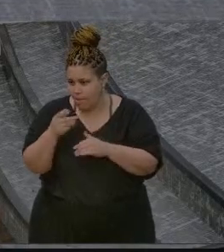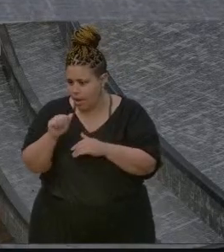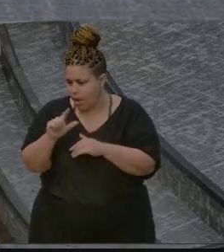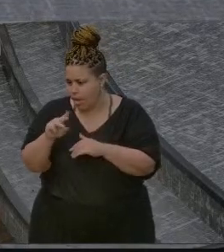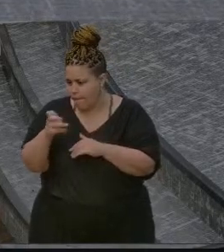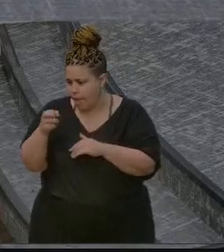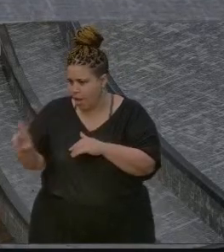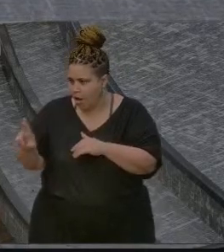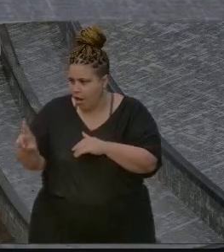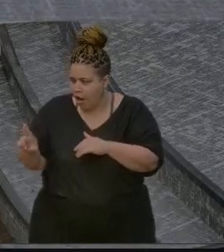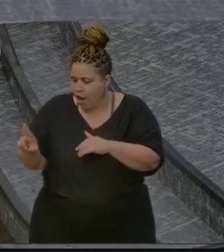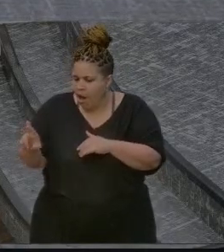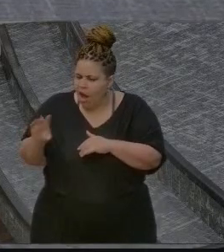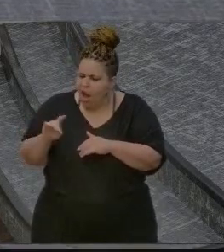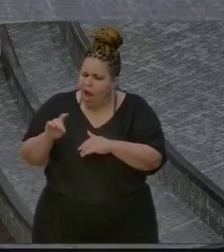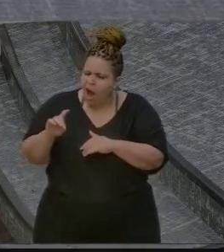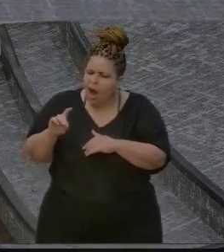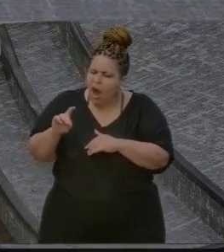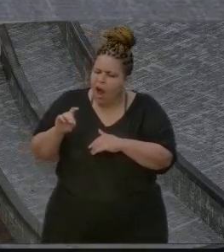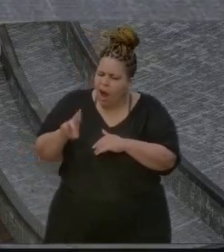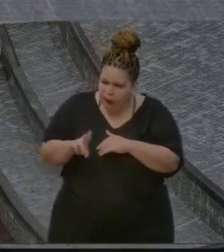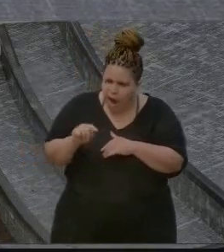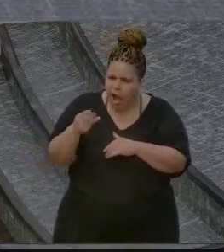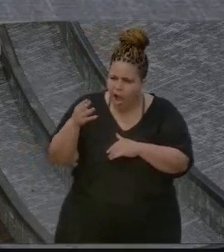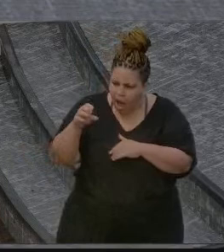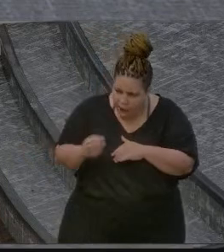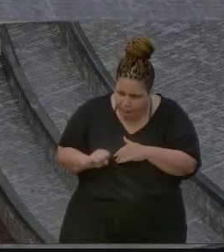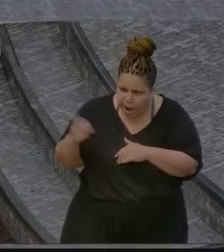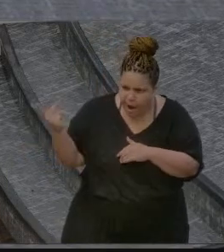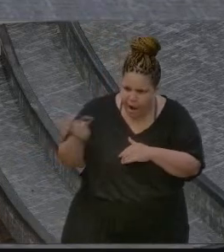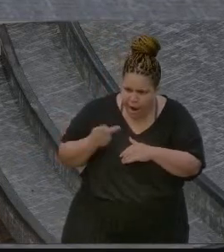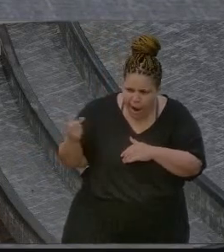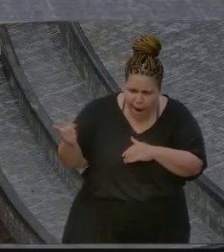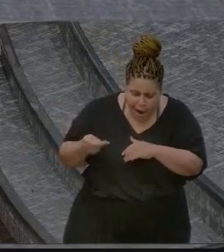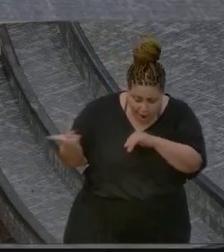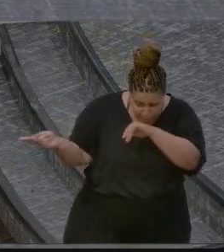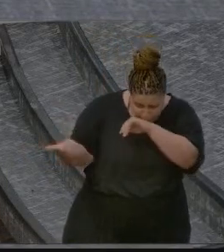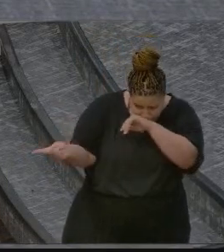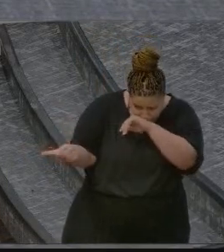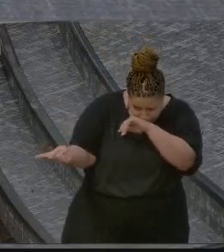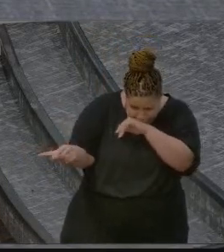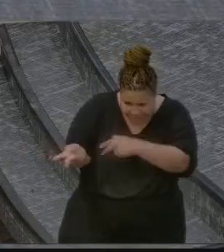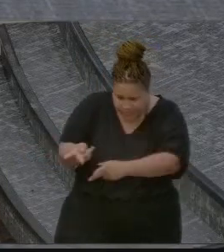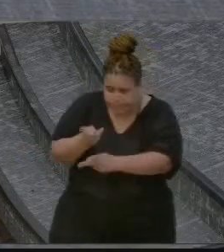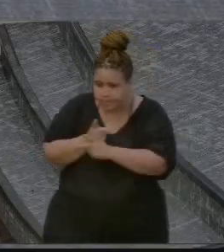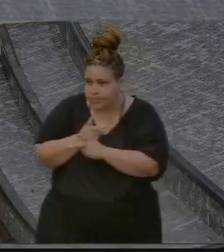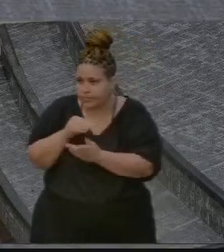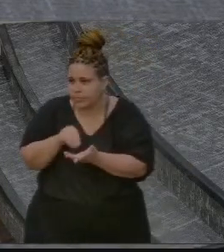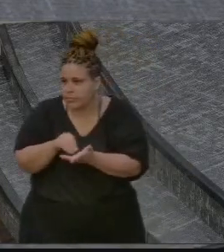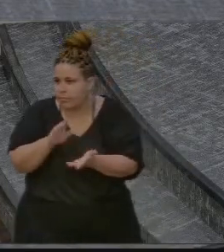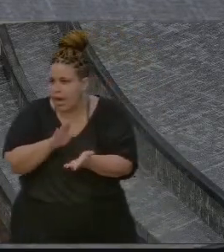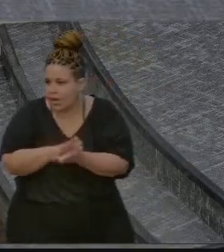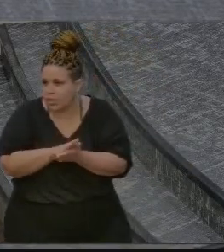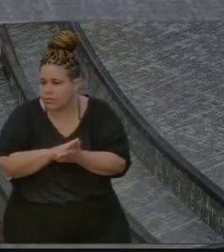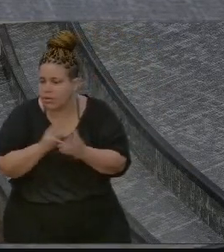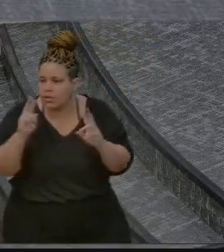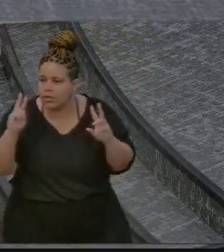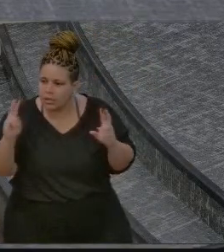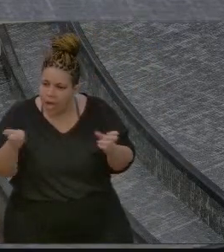Thomas just sort of keep record of the things, and if there are topics or things like that that come